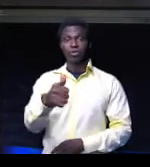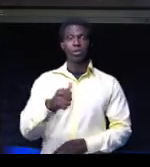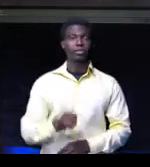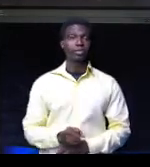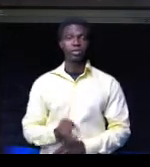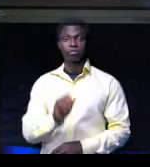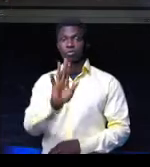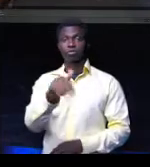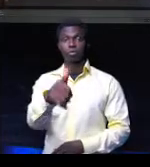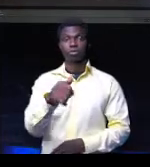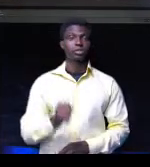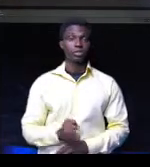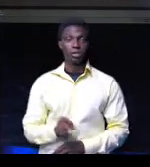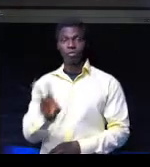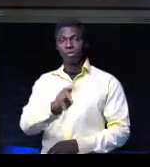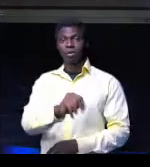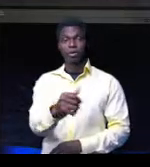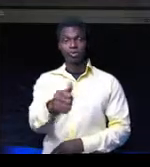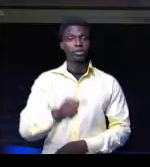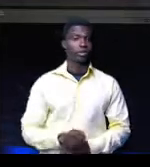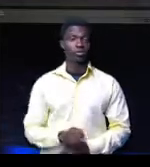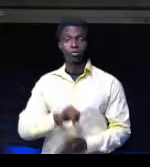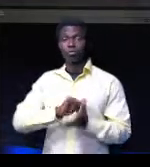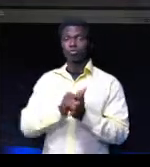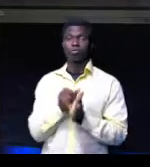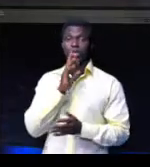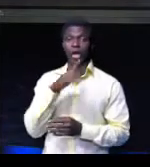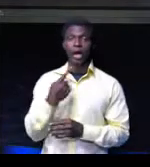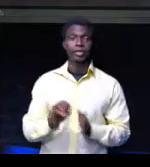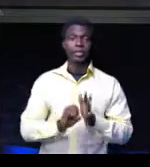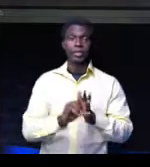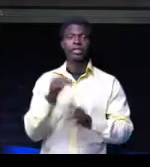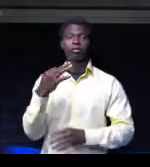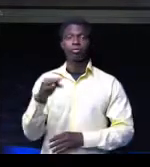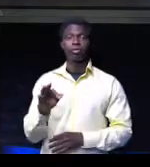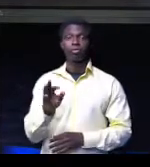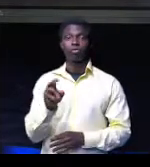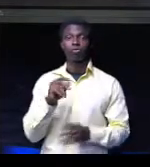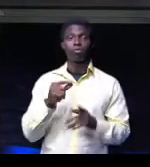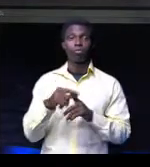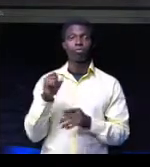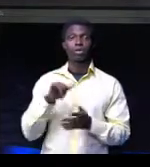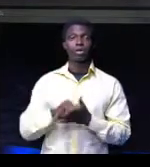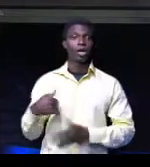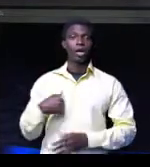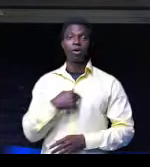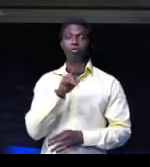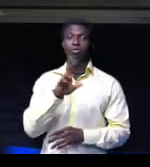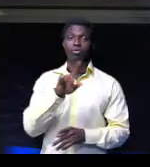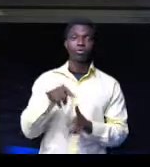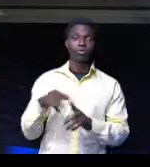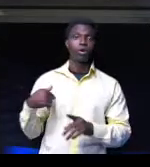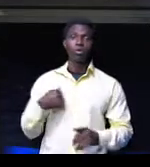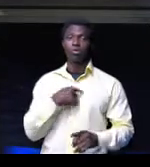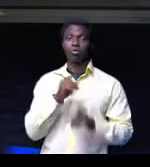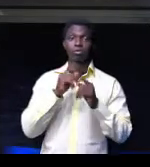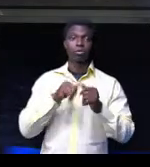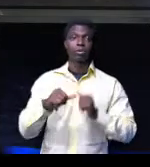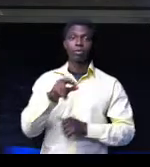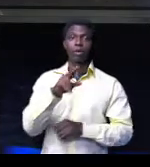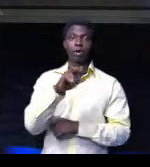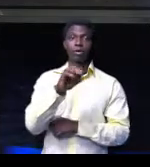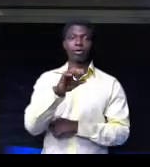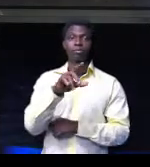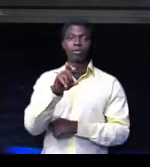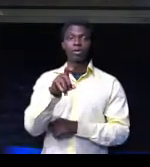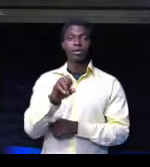ourselves, yourselves, themselves. Those are the example of words that we use when we're talking about